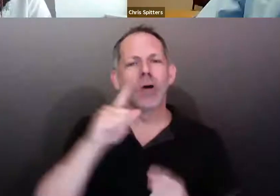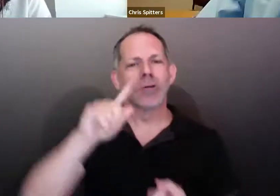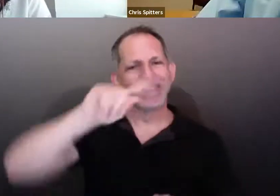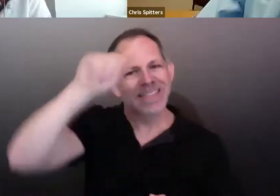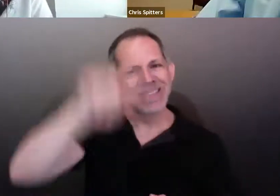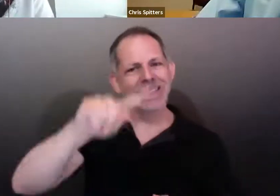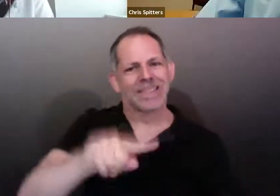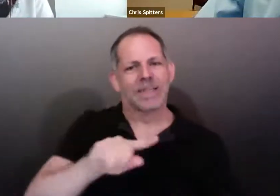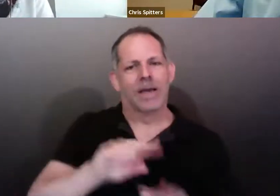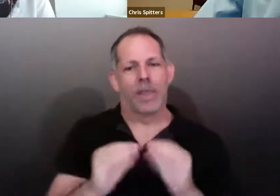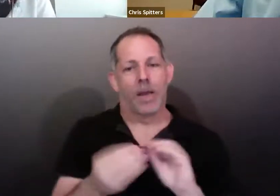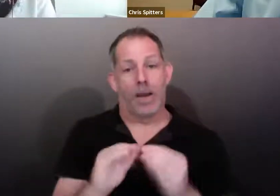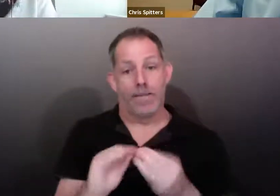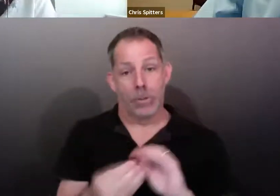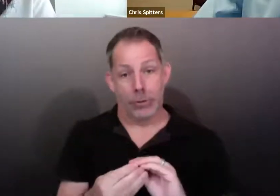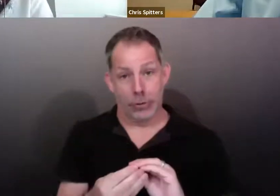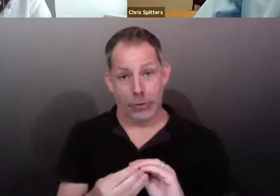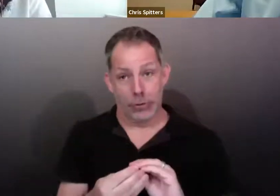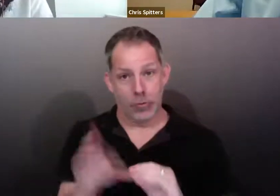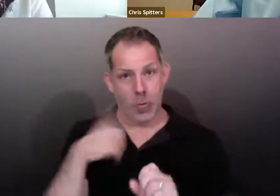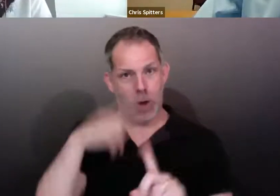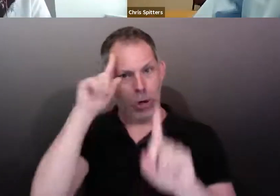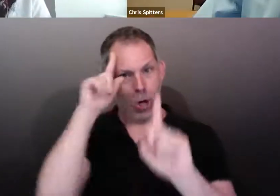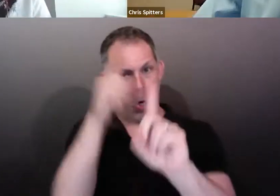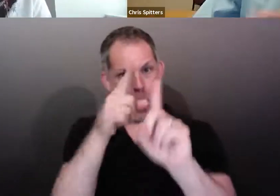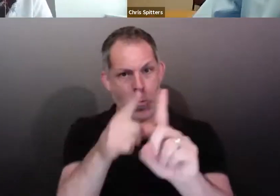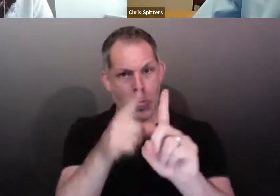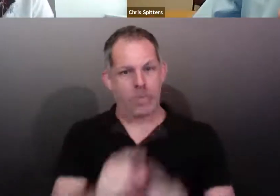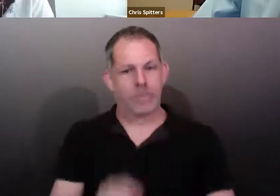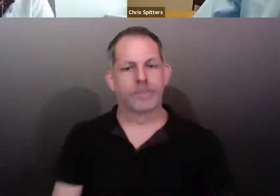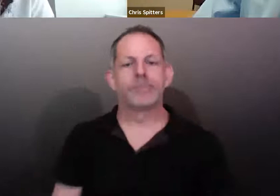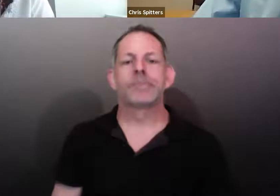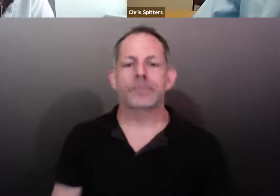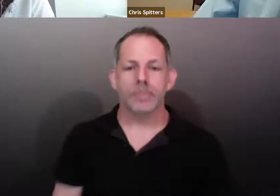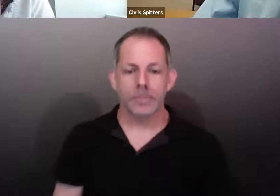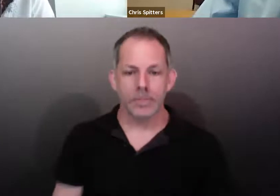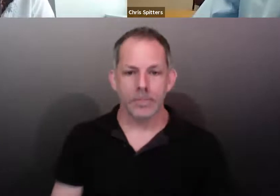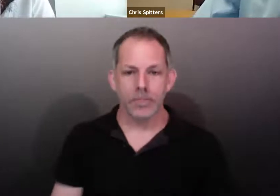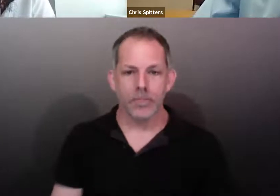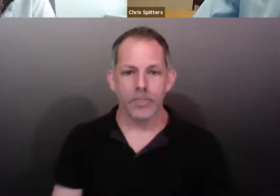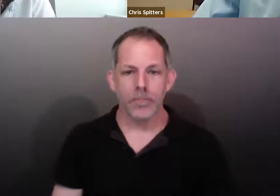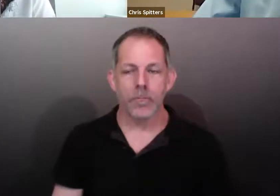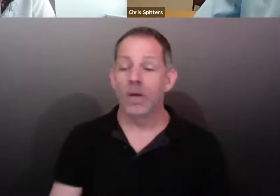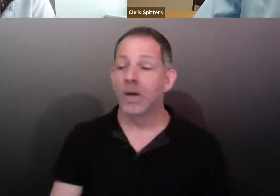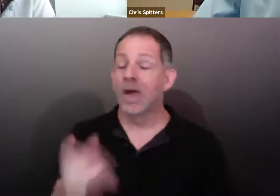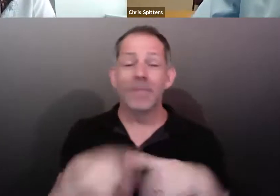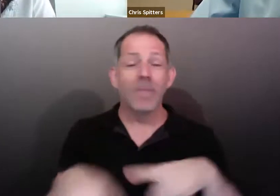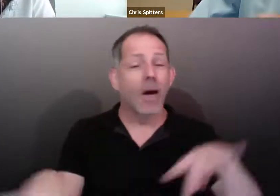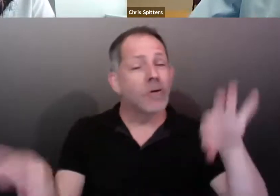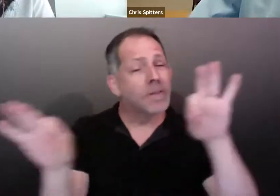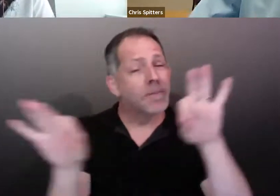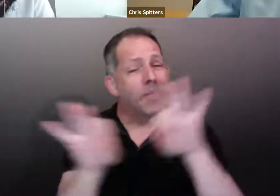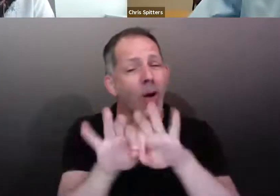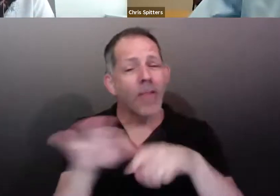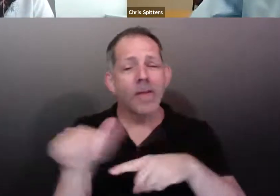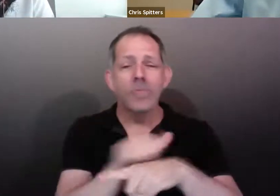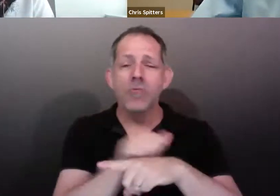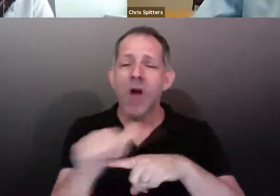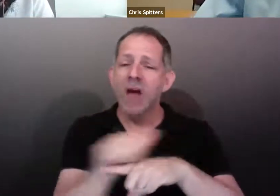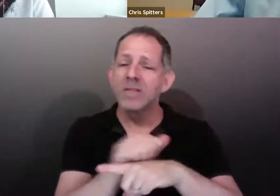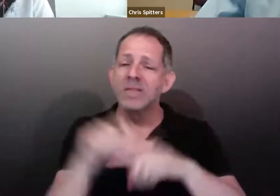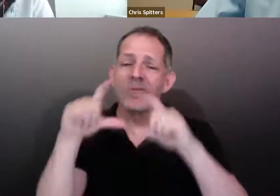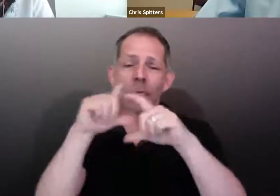efforts of just everyone out there wearing face coverings, trying to keep physically distanced from others, hand washing, and keeping